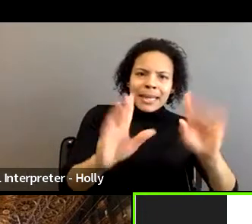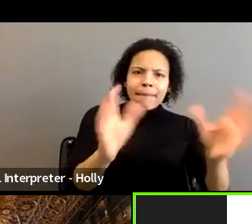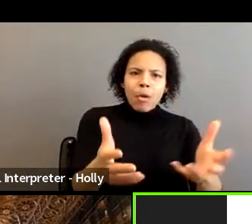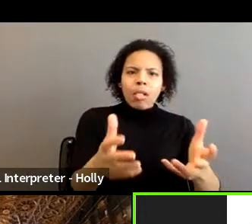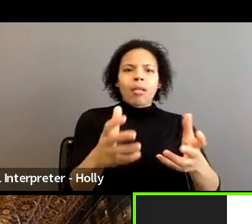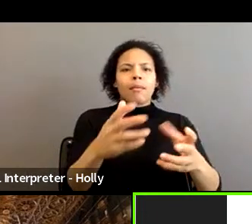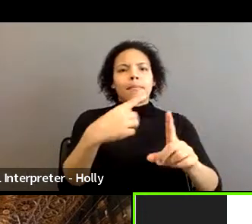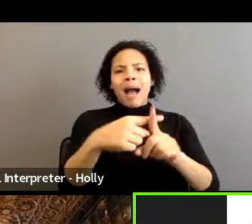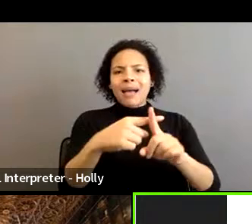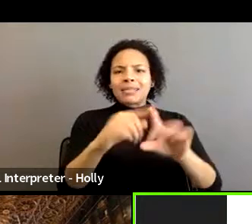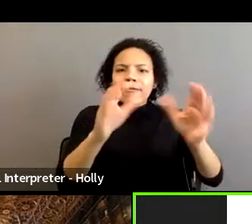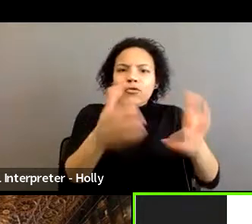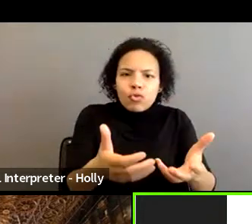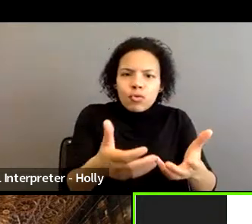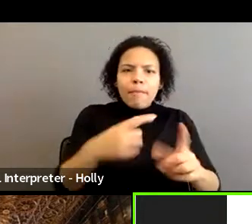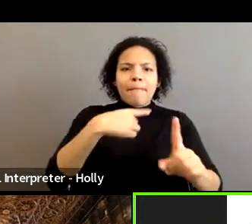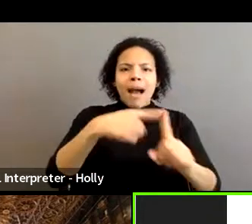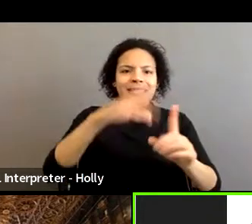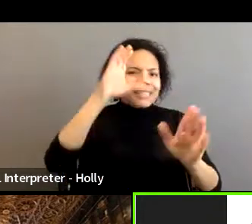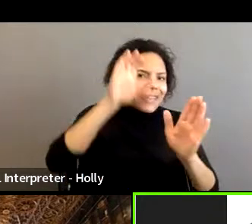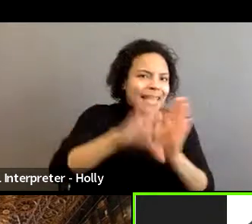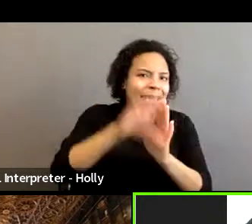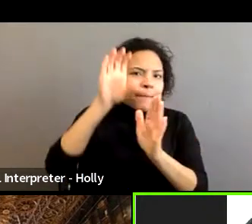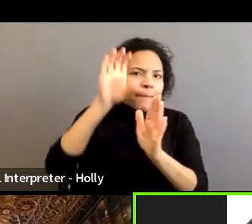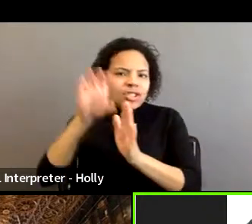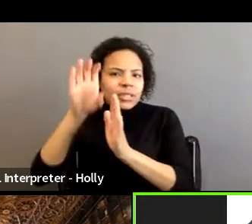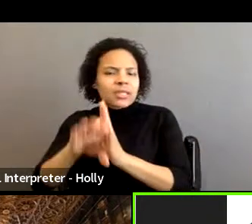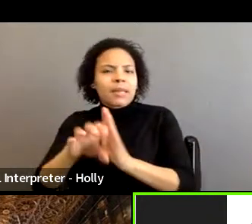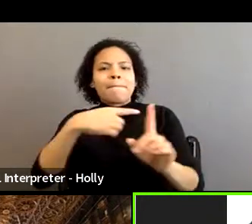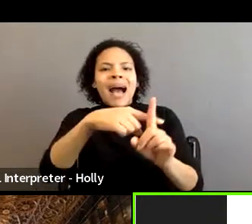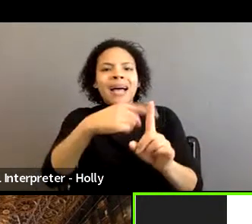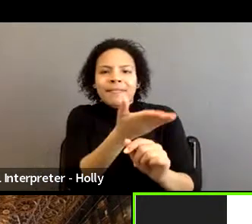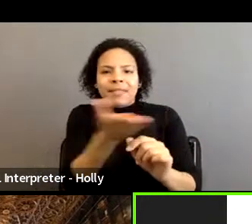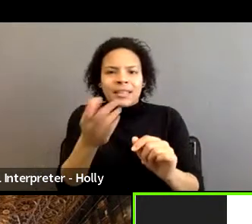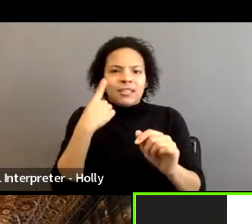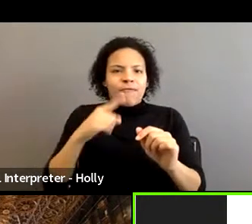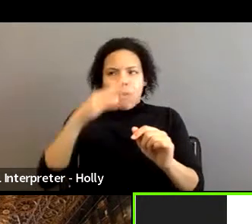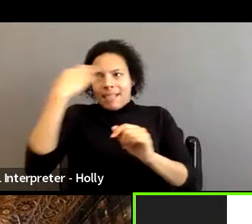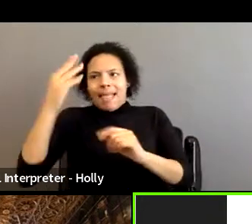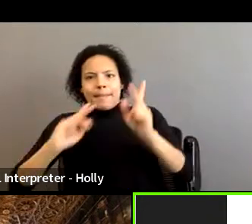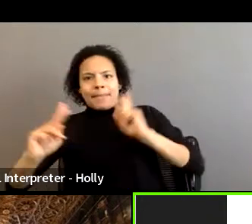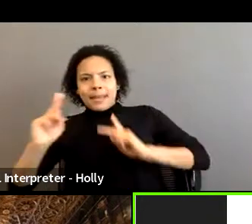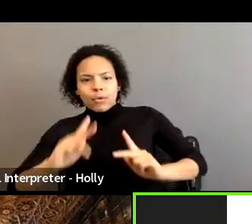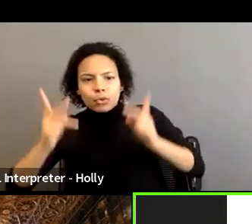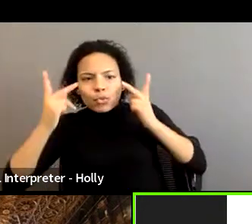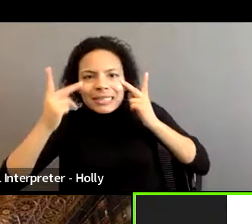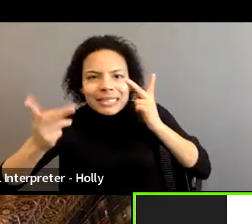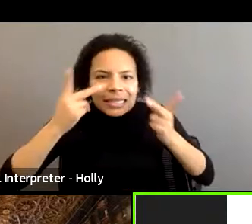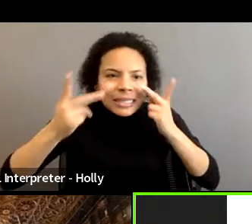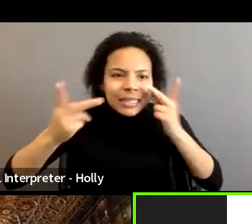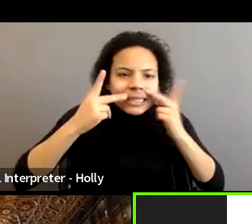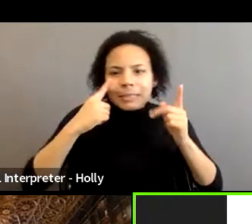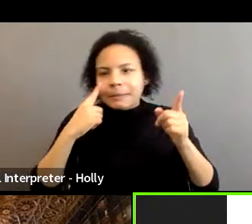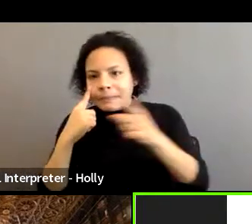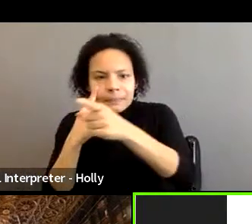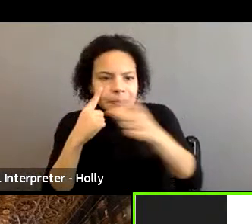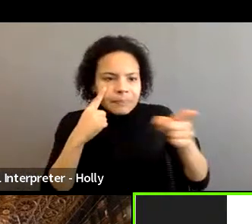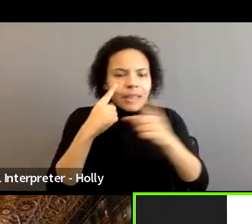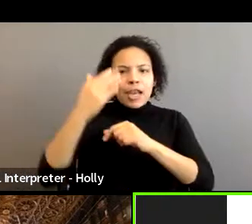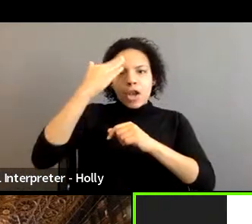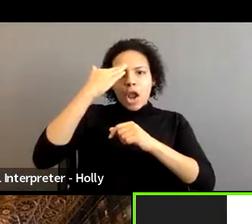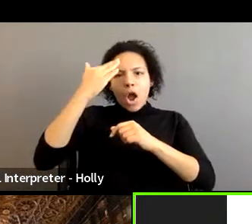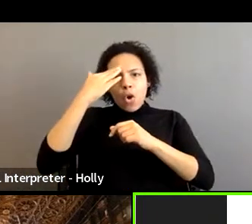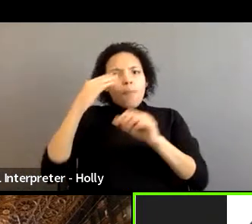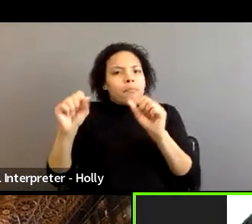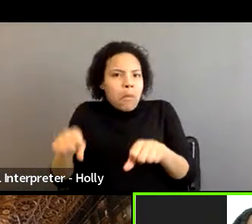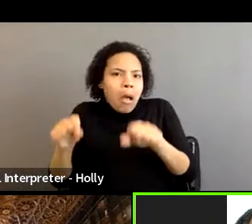an environment where there is no saying or showing otherwise. So I was actually able to see that